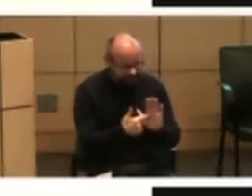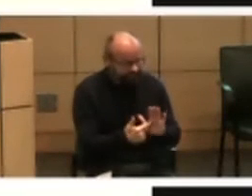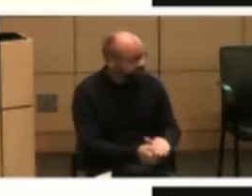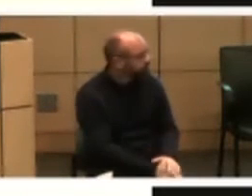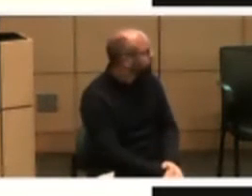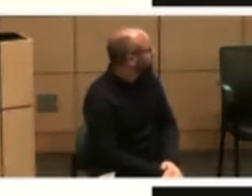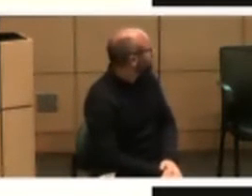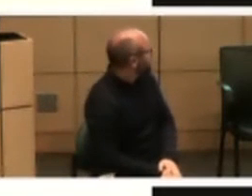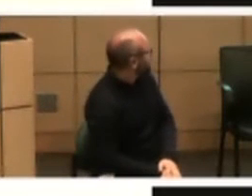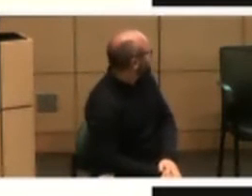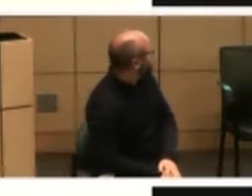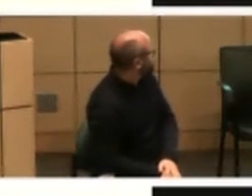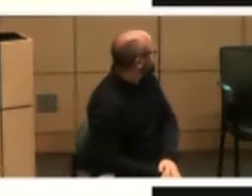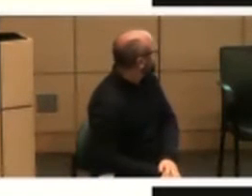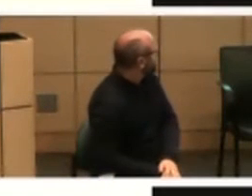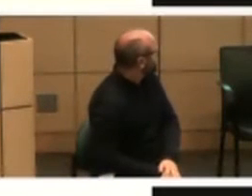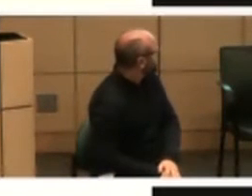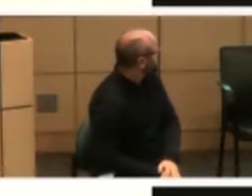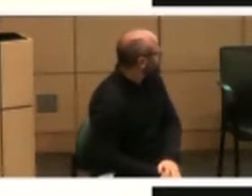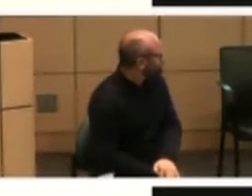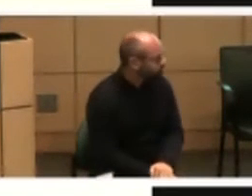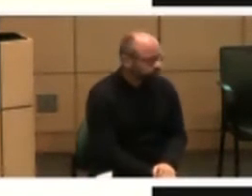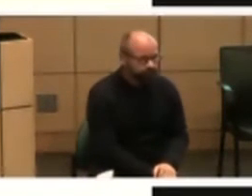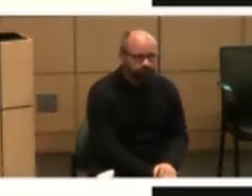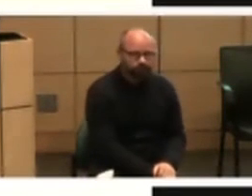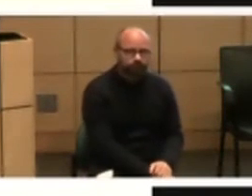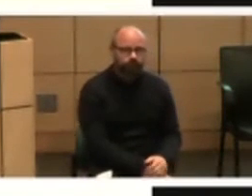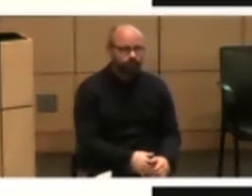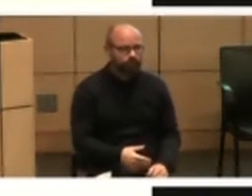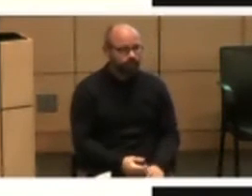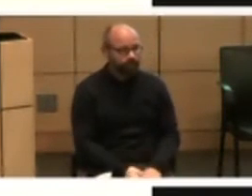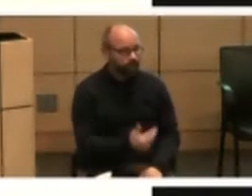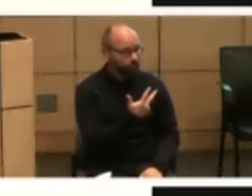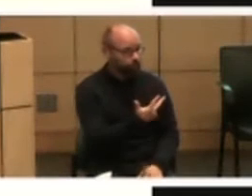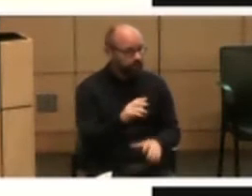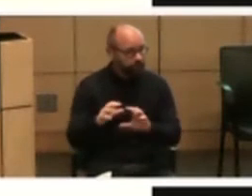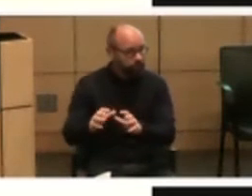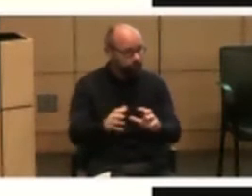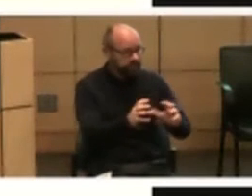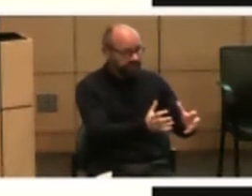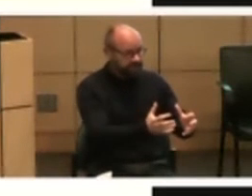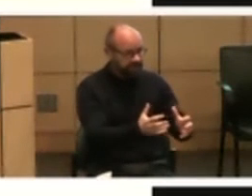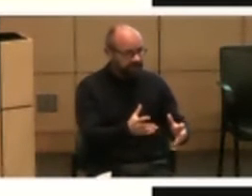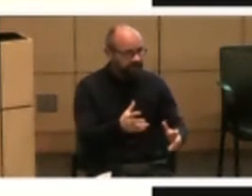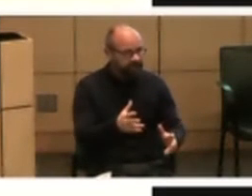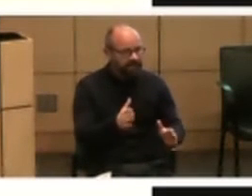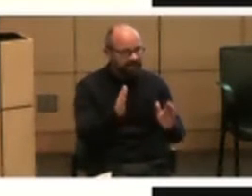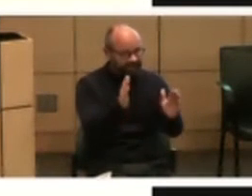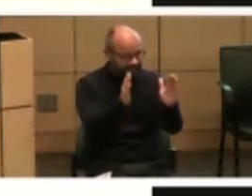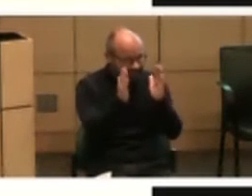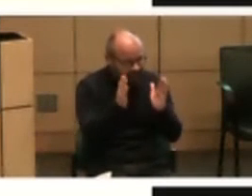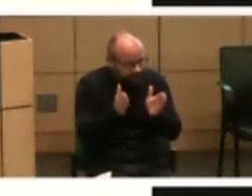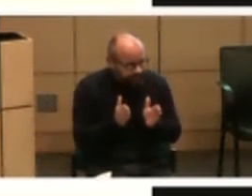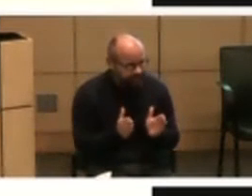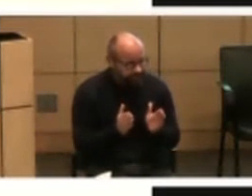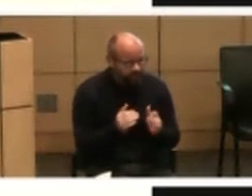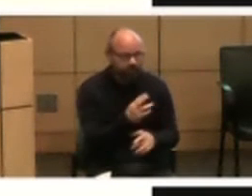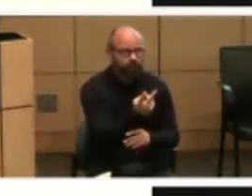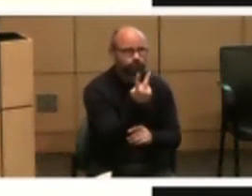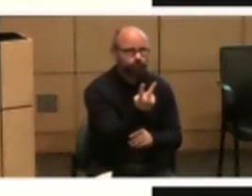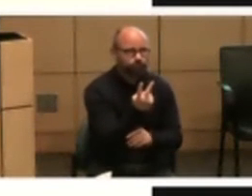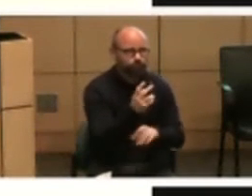they measured 3 groups of listeners and 3 groups of kind of listening, or they measured 2 groups of listeners,